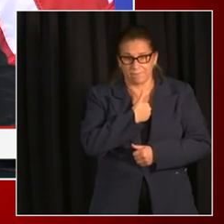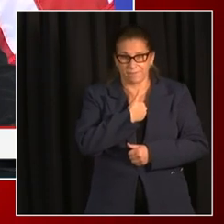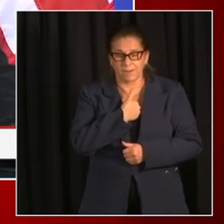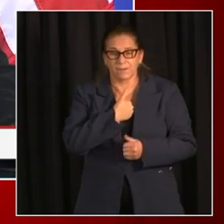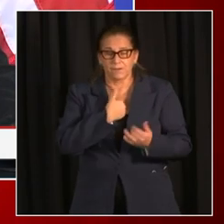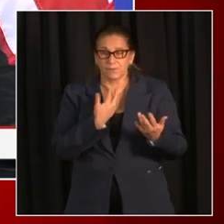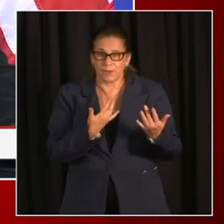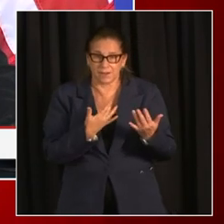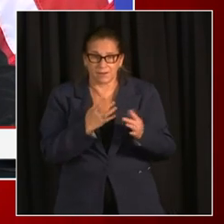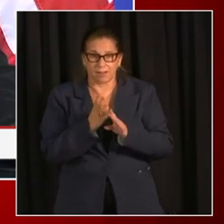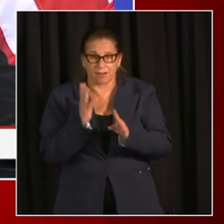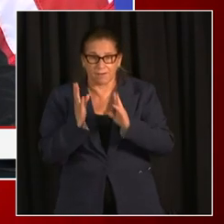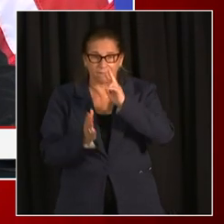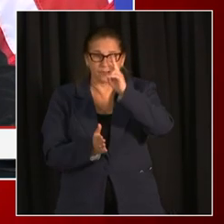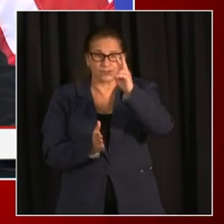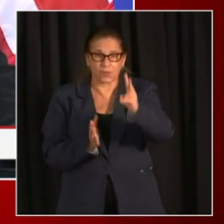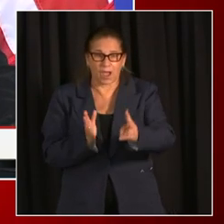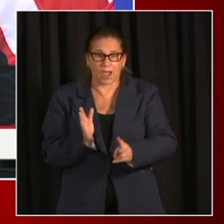hours to vote.